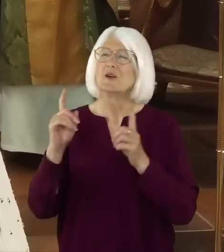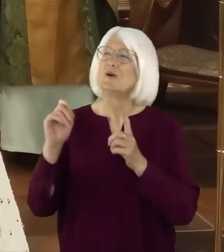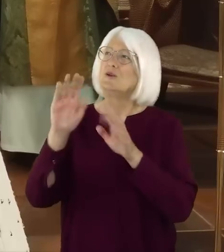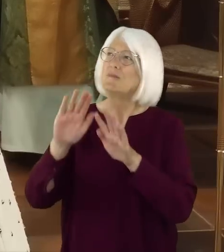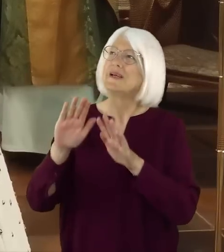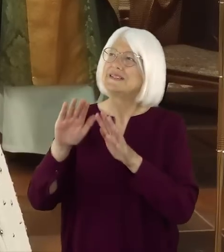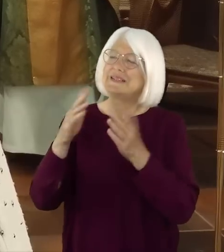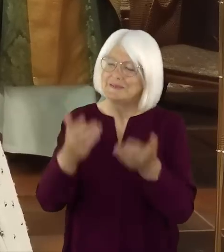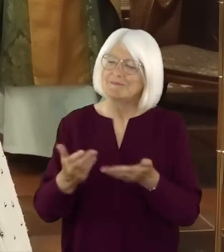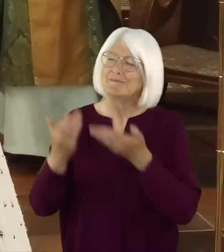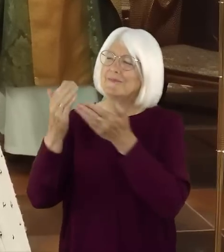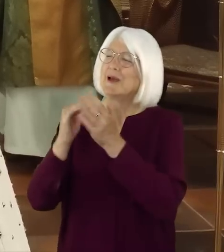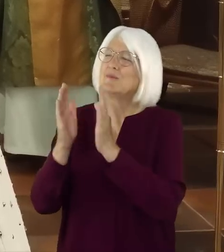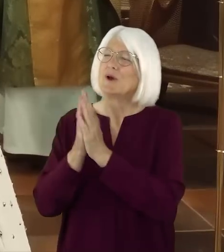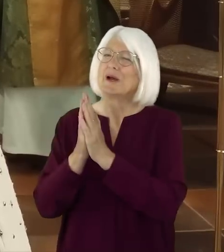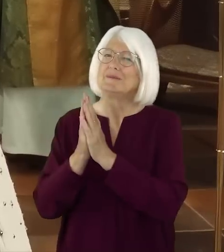Lord, in your mercy,